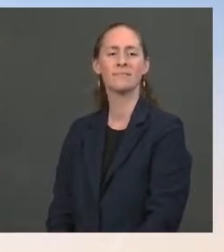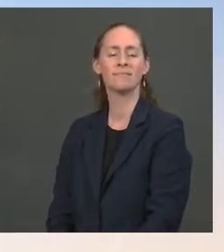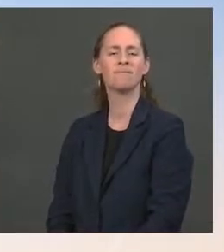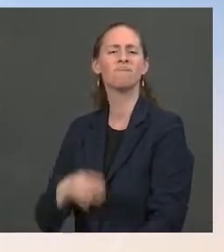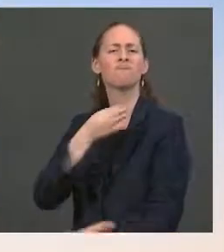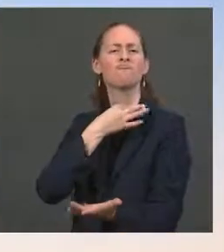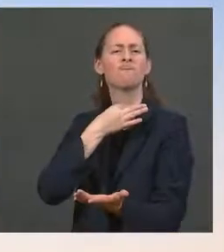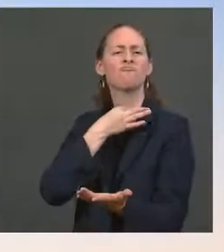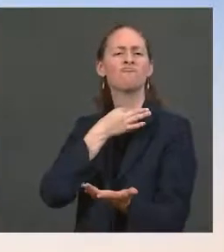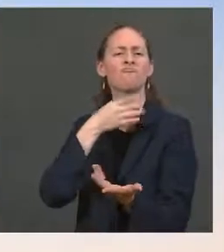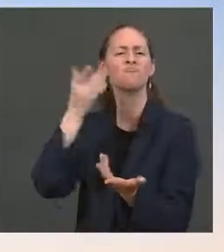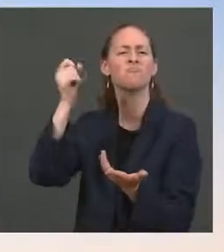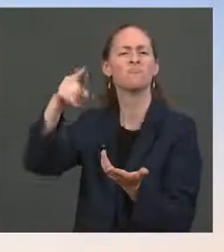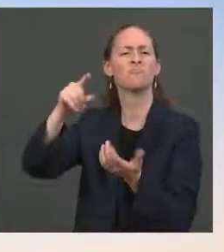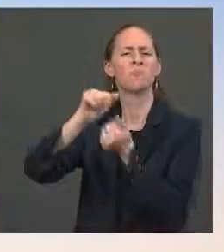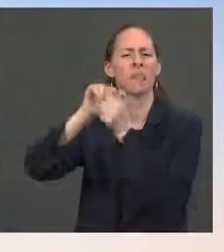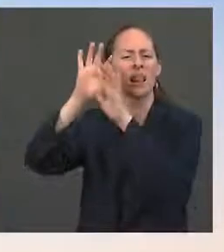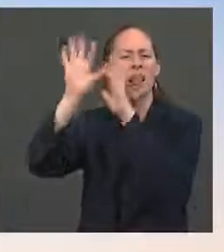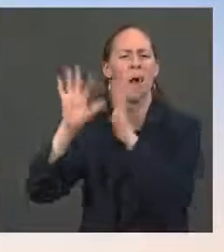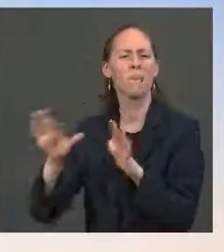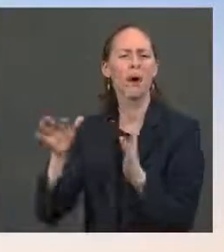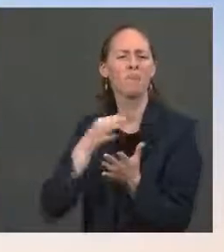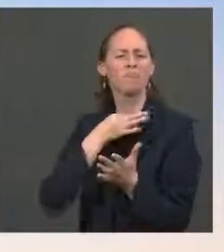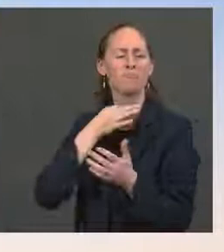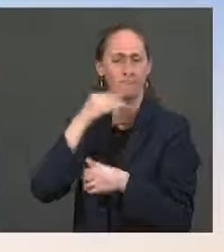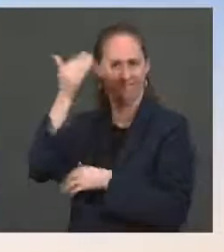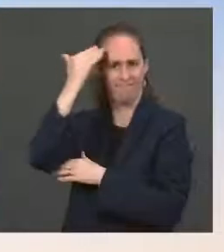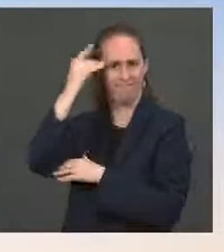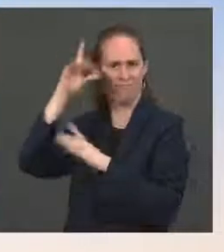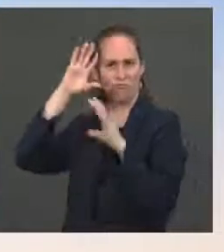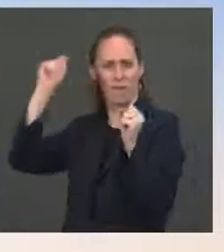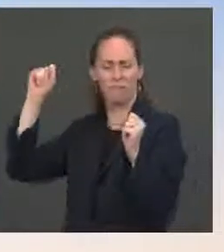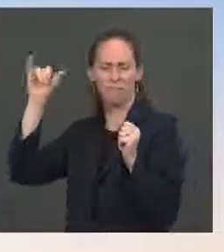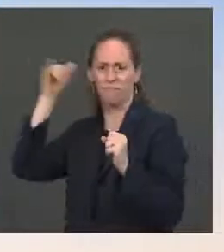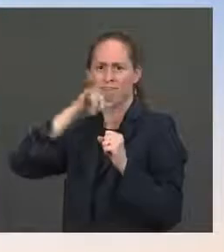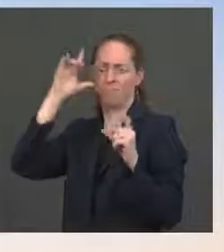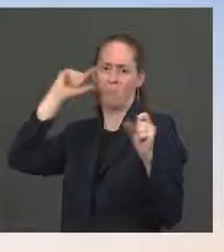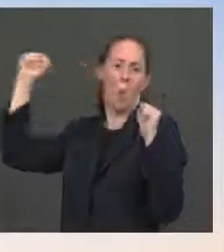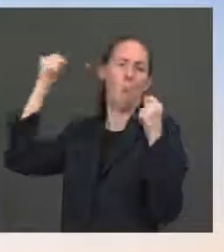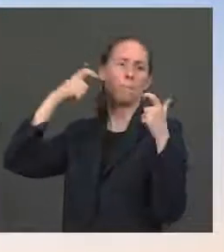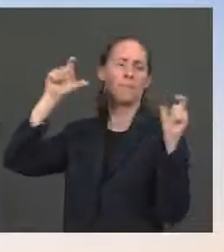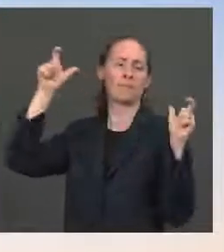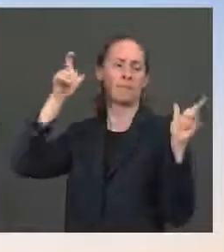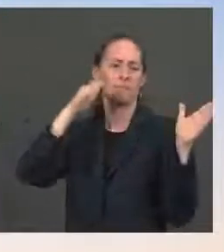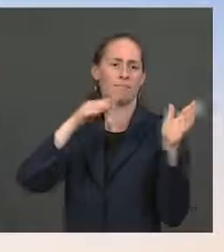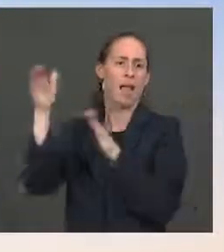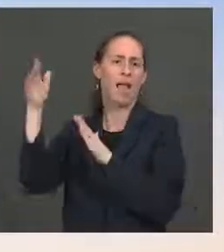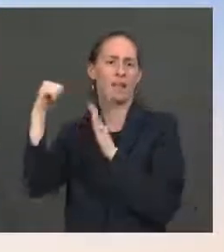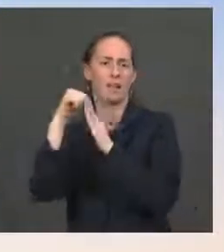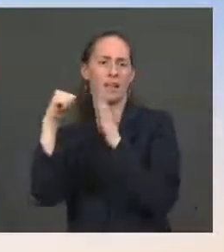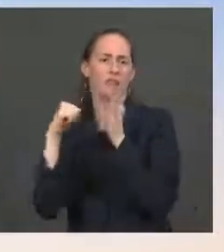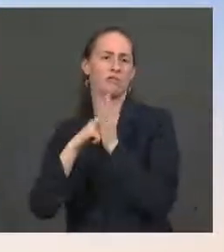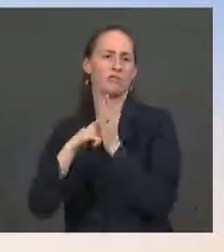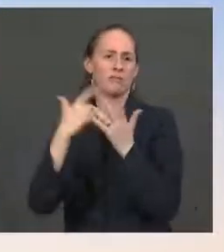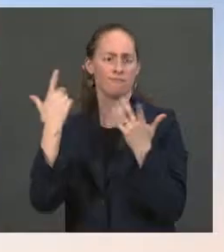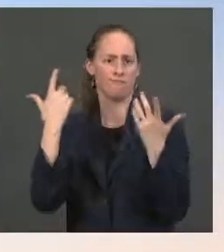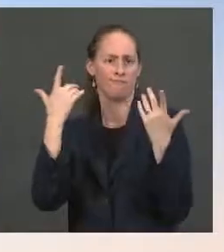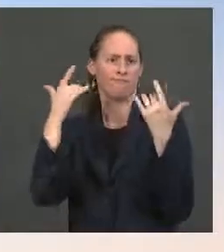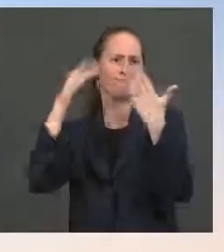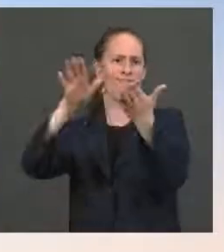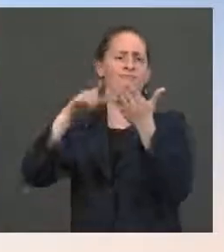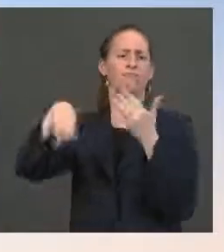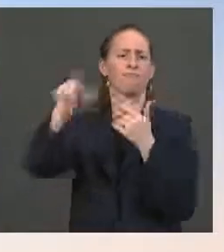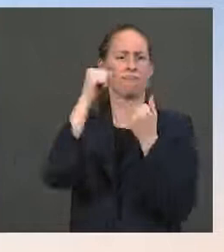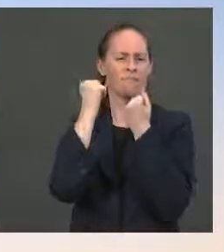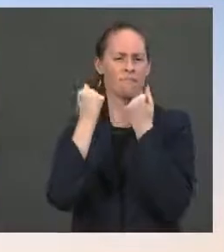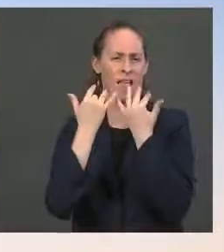action on climate change in response to wildfires and other extreme weather events. But the climate provisions are also a major sticking point